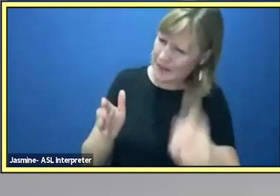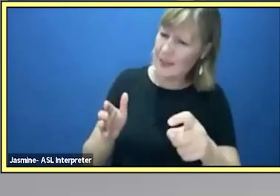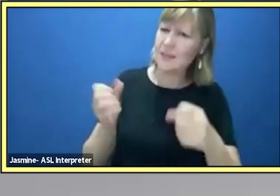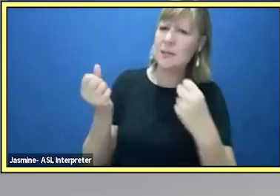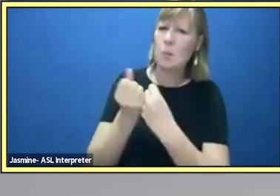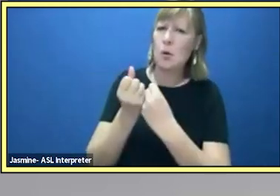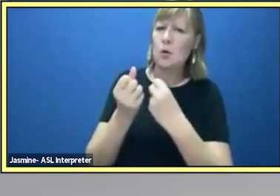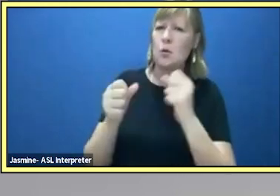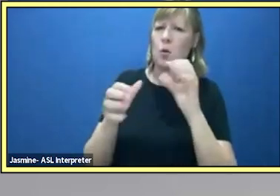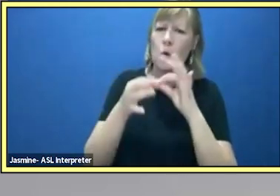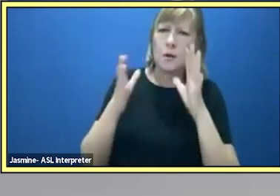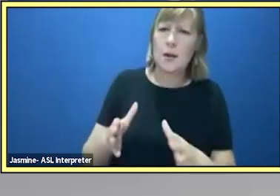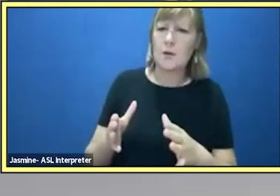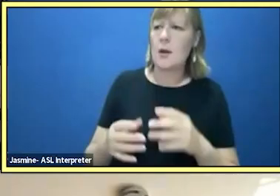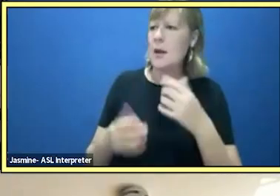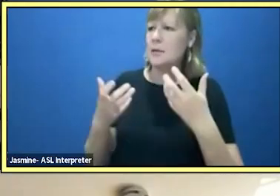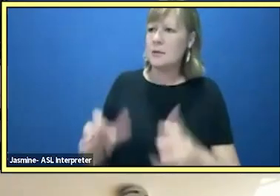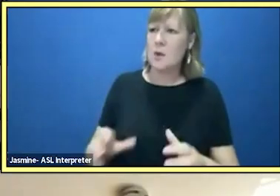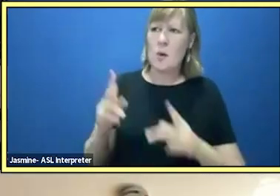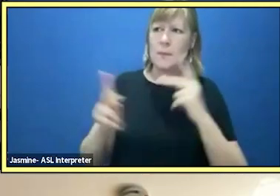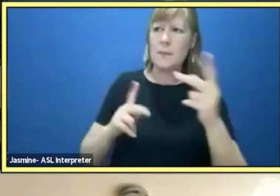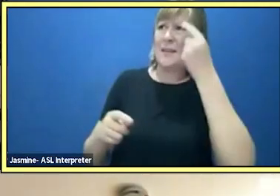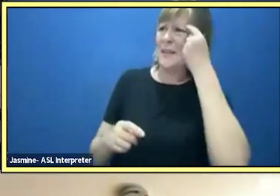be gone.